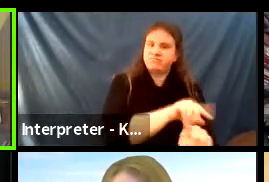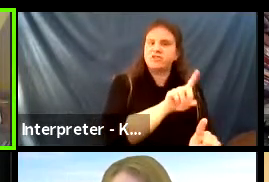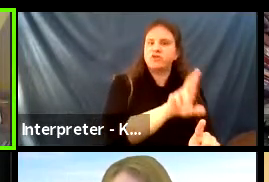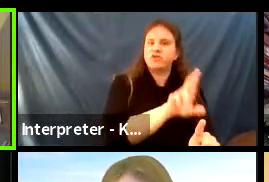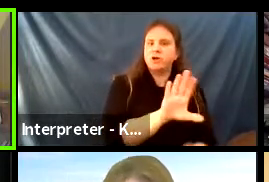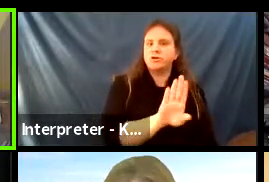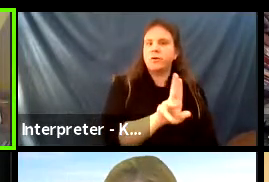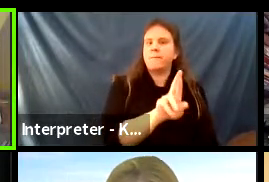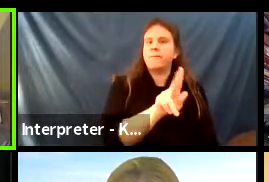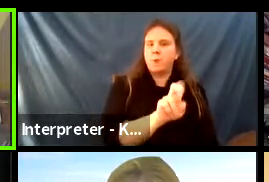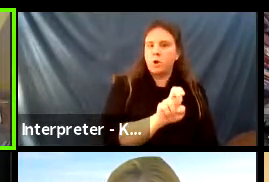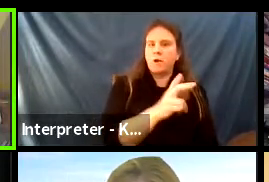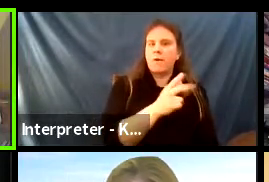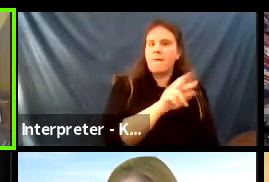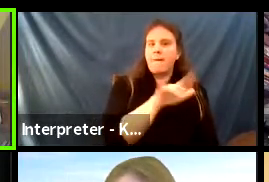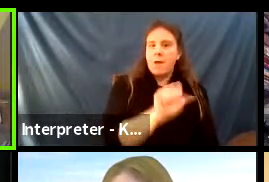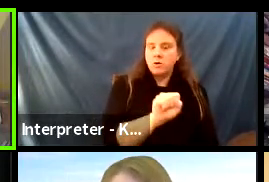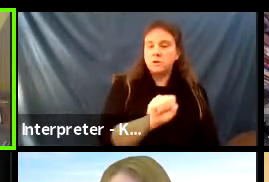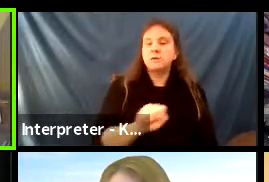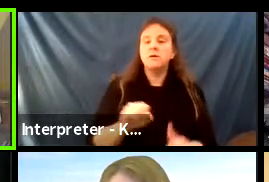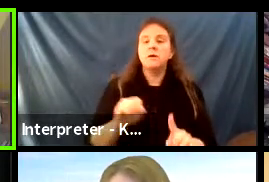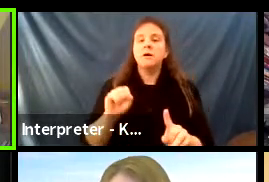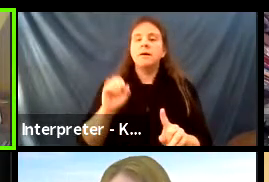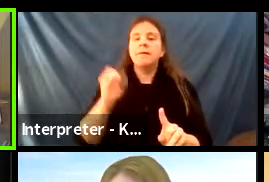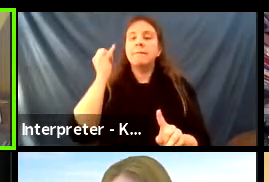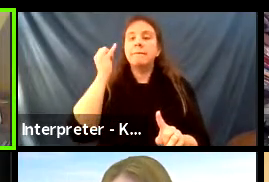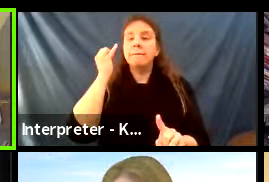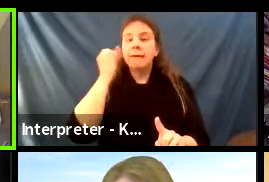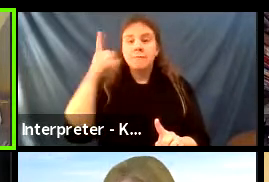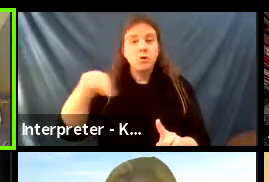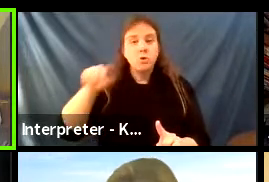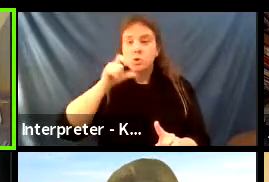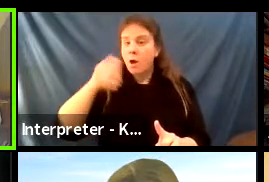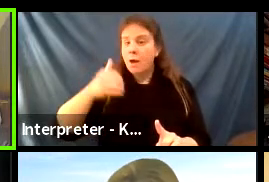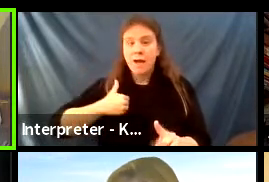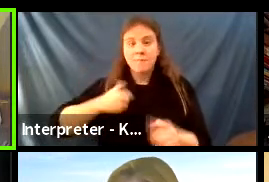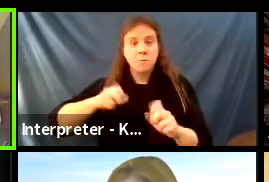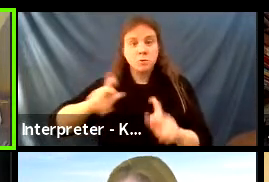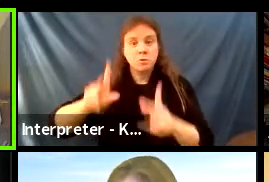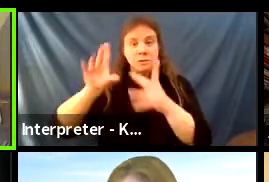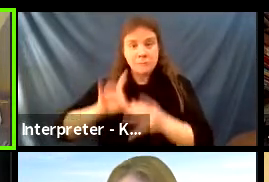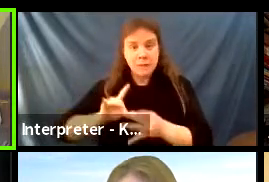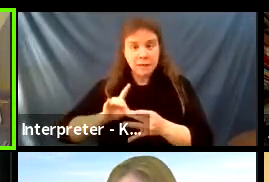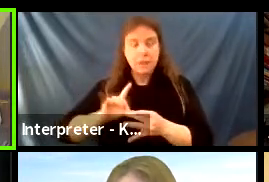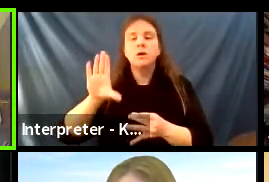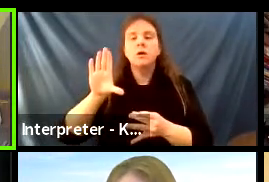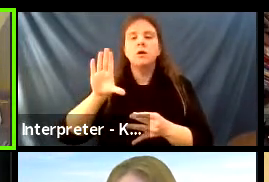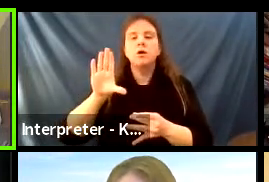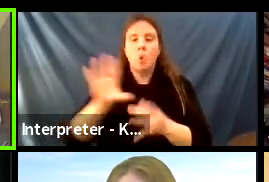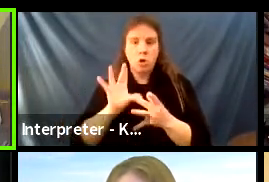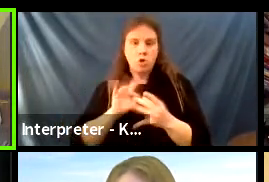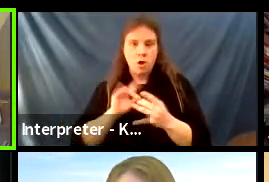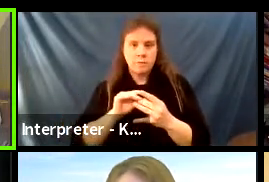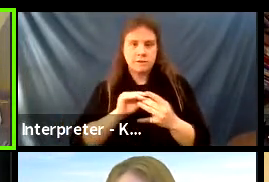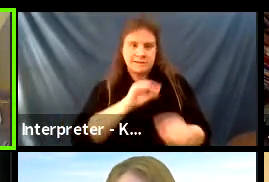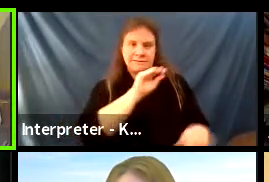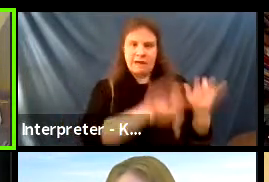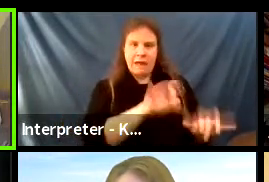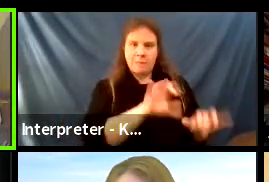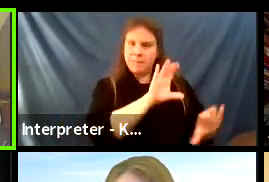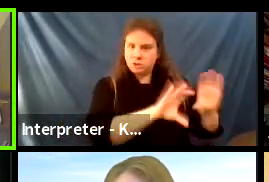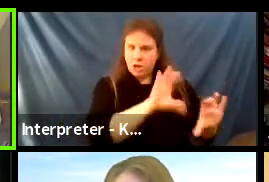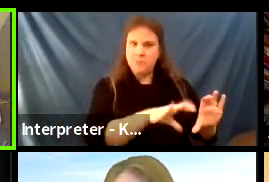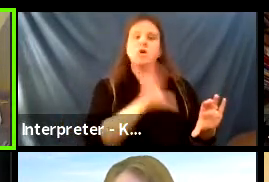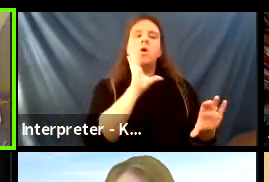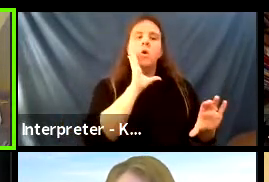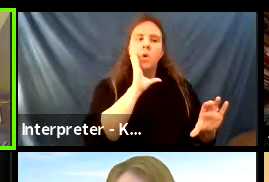that won't have a chance to speak, if you could put your comments in the chat so those comments can be forwarded to the drafting guidelines work group and to the